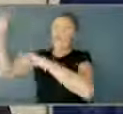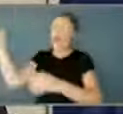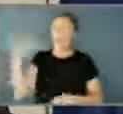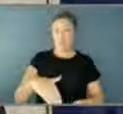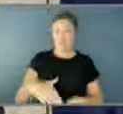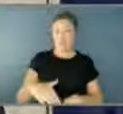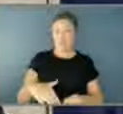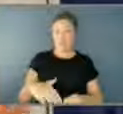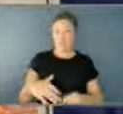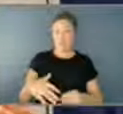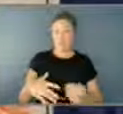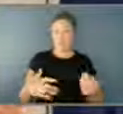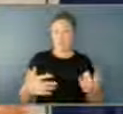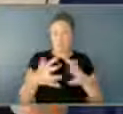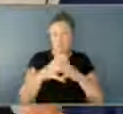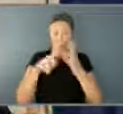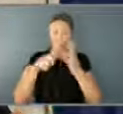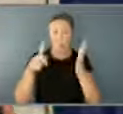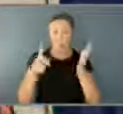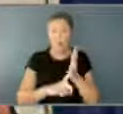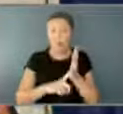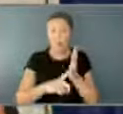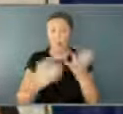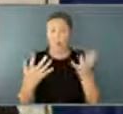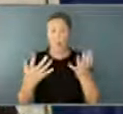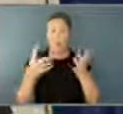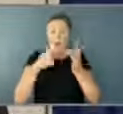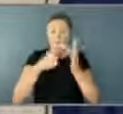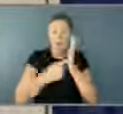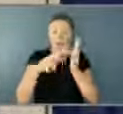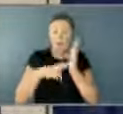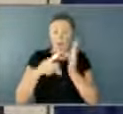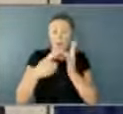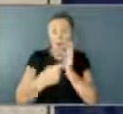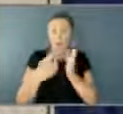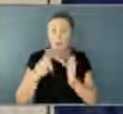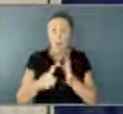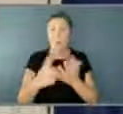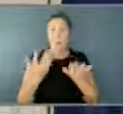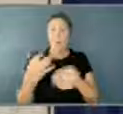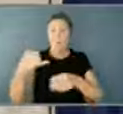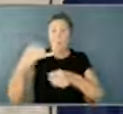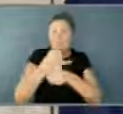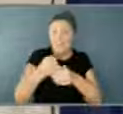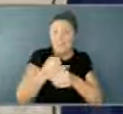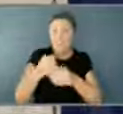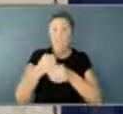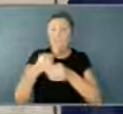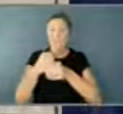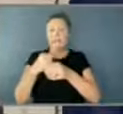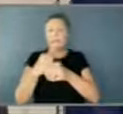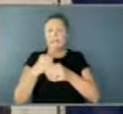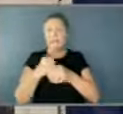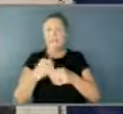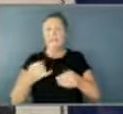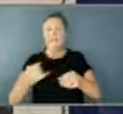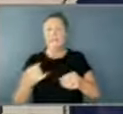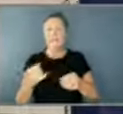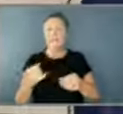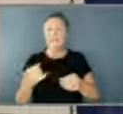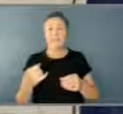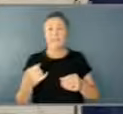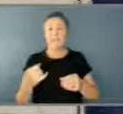no wool, no wheat, no iron ore going abroad, no critical medicines or fundamental foods that weren't available in Australia coming in.